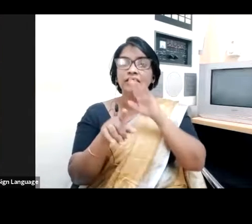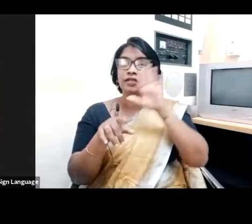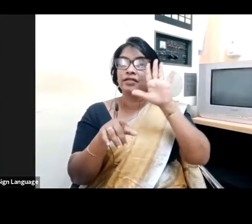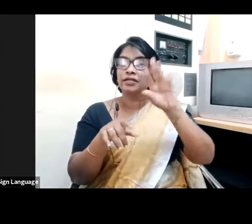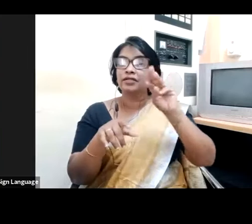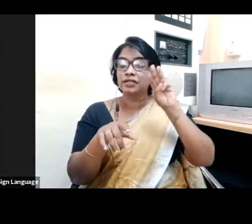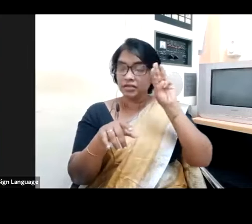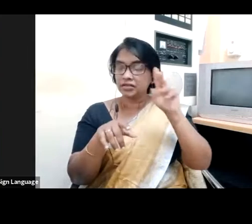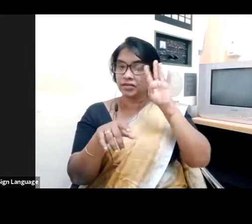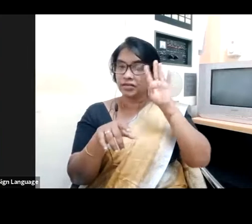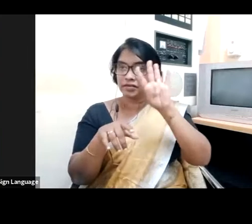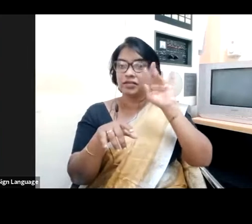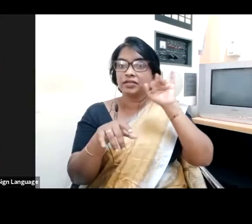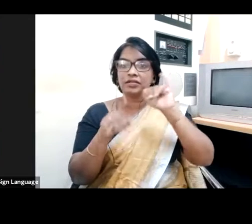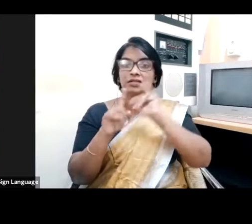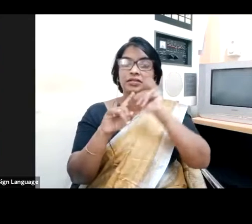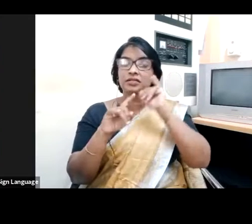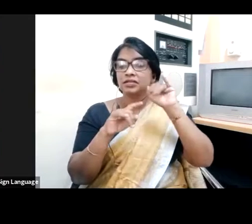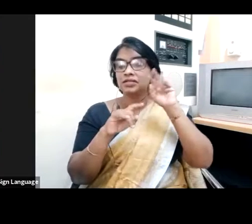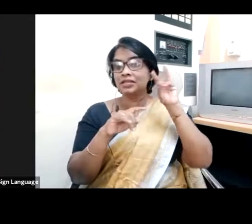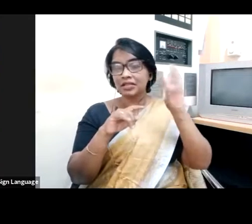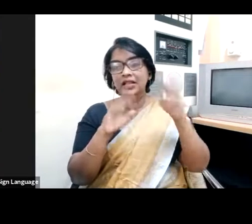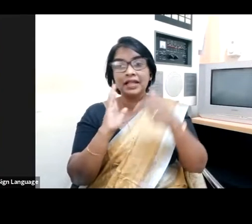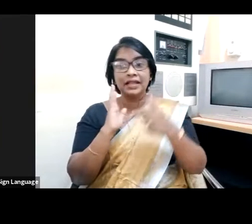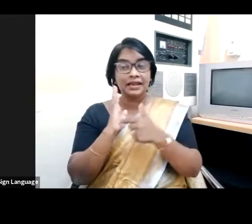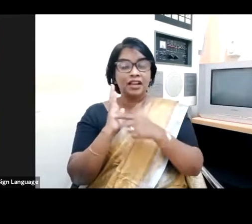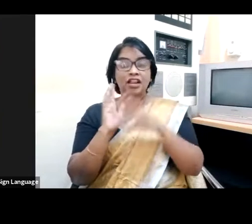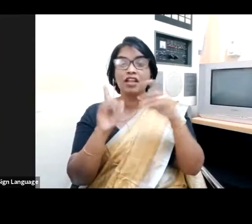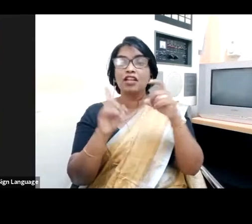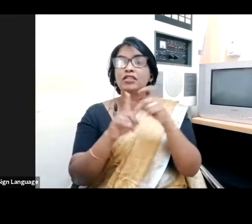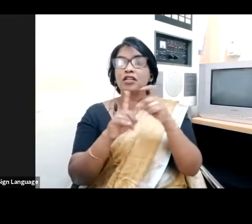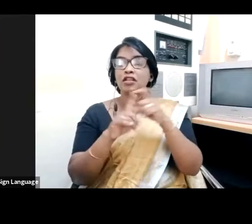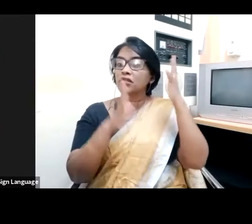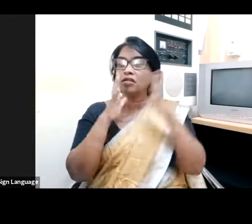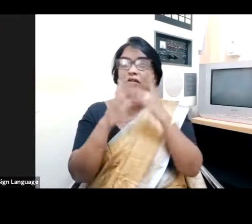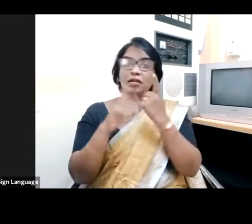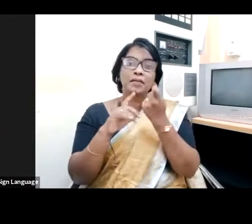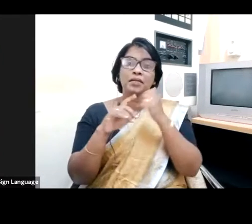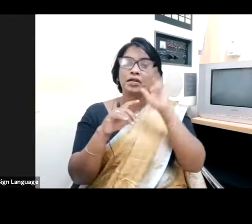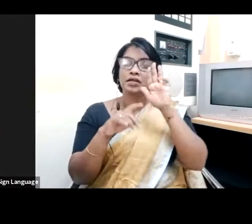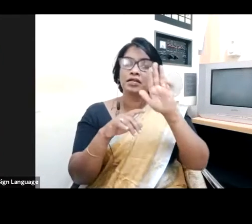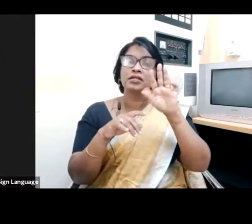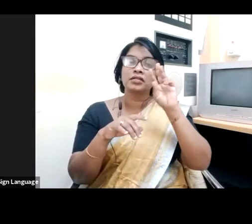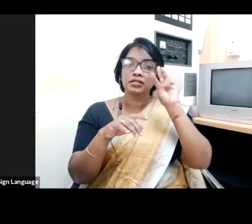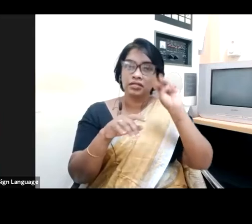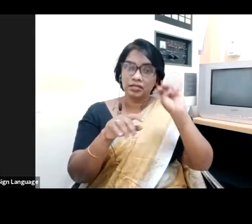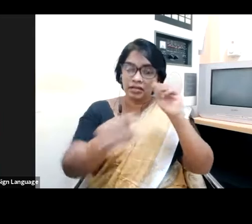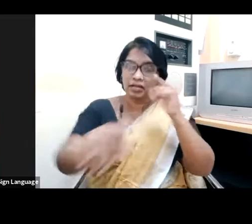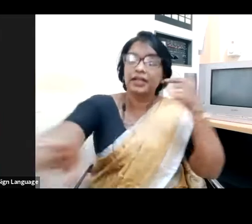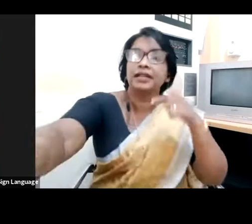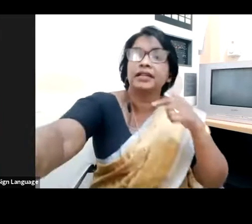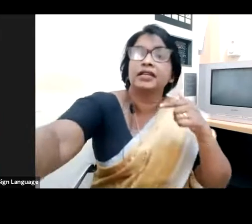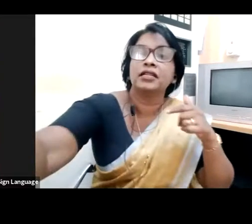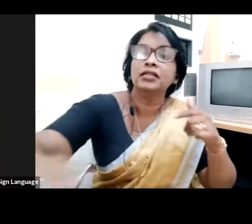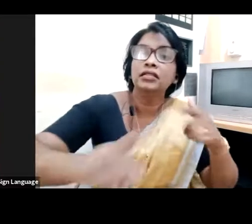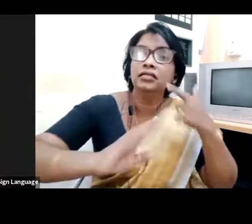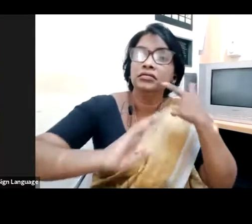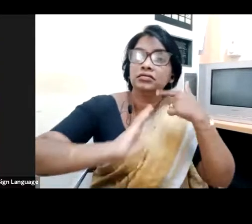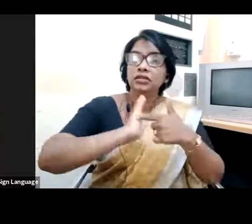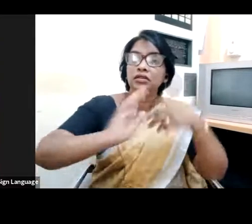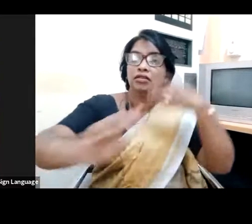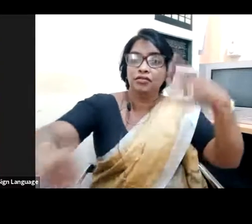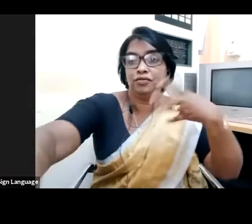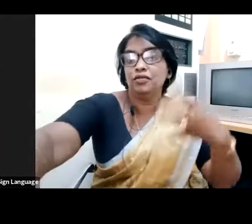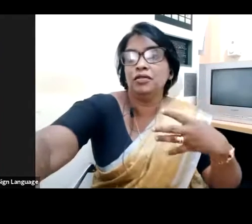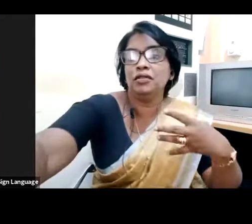54 to $67 trillion in a global economy of 90 trillion in the next 3 to 4 years.